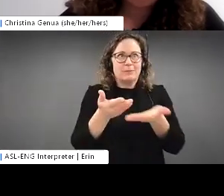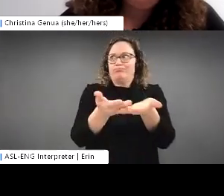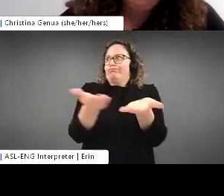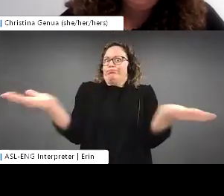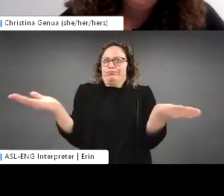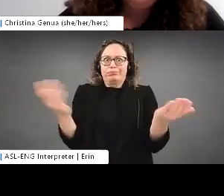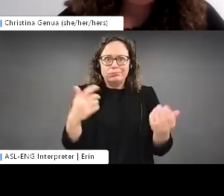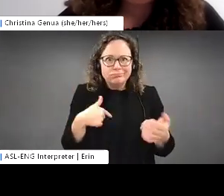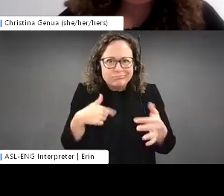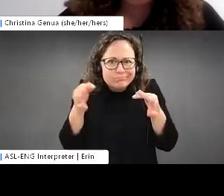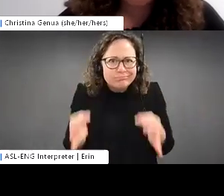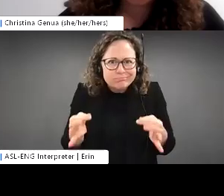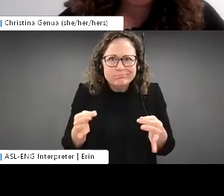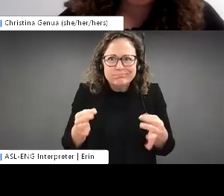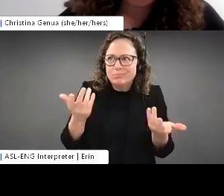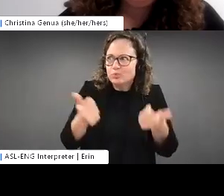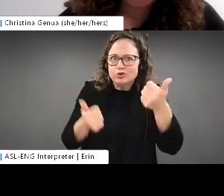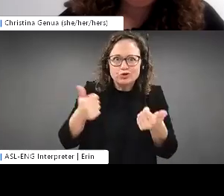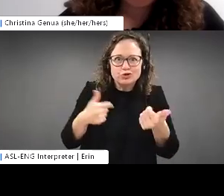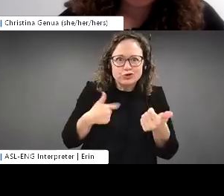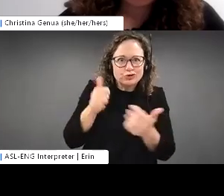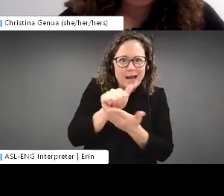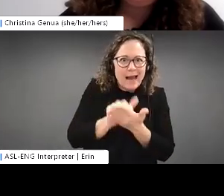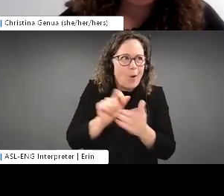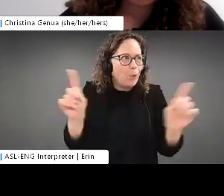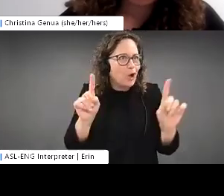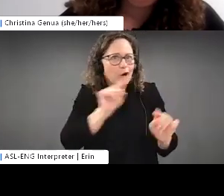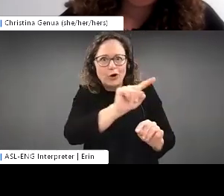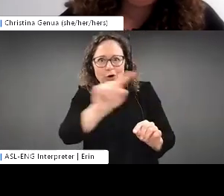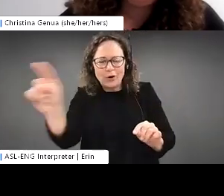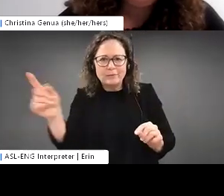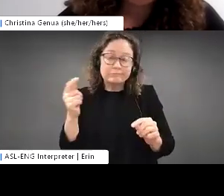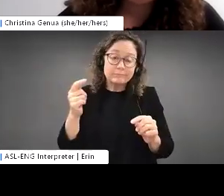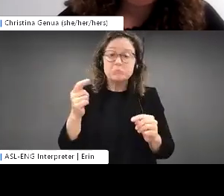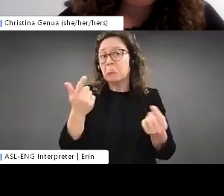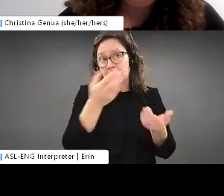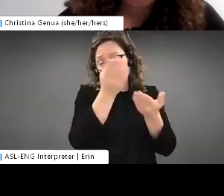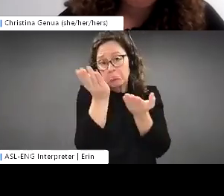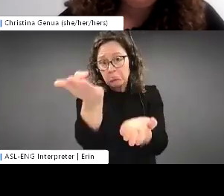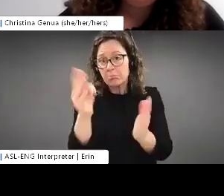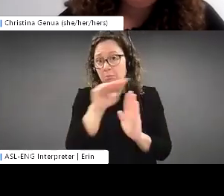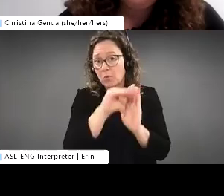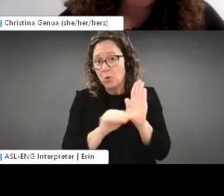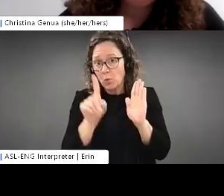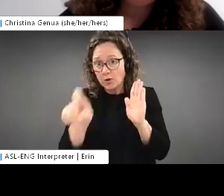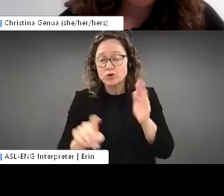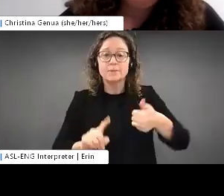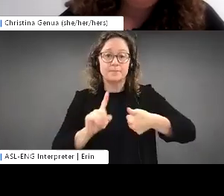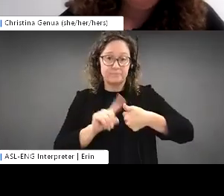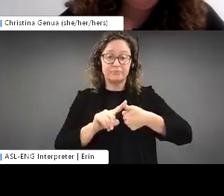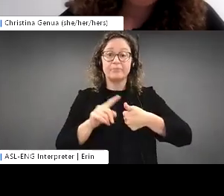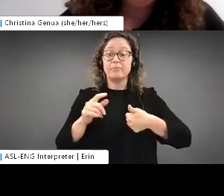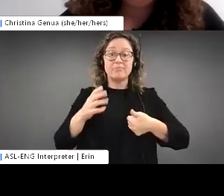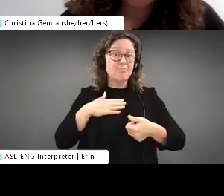to choose a bank. Some of these questions that we can ask ourselves is, does that bank have branches and bank machines near